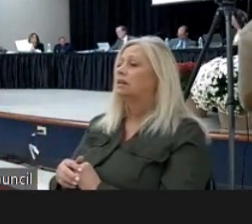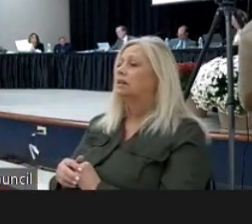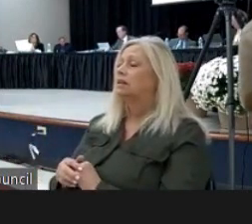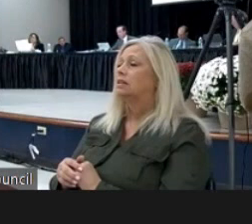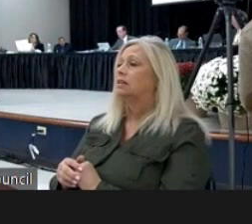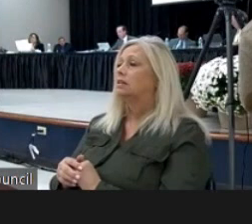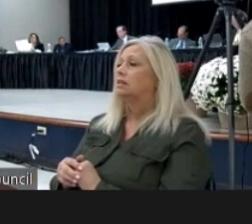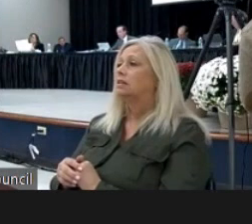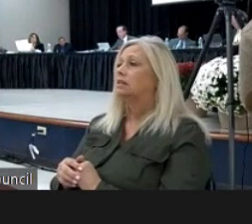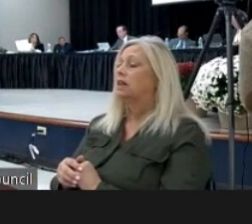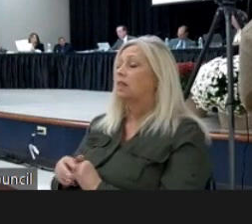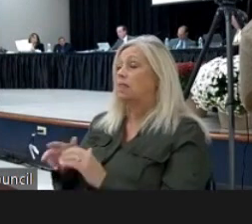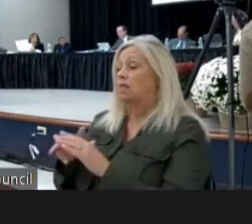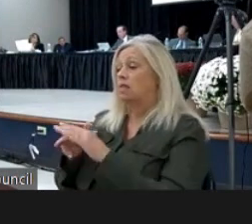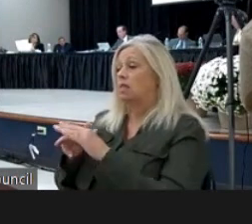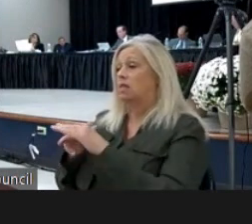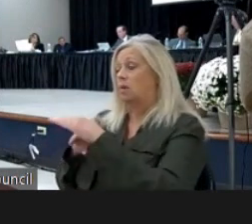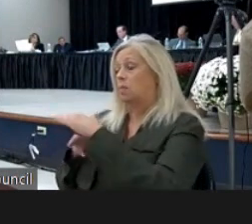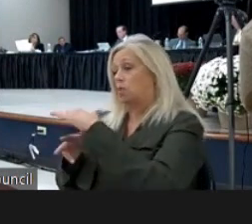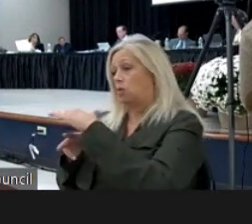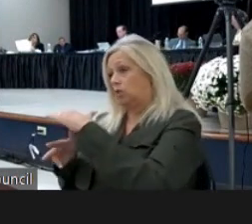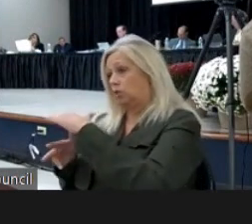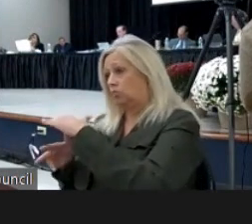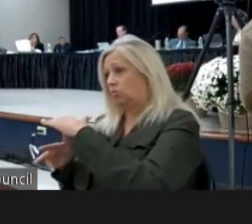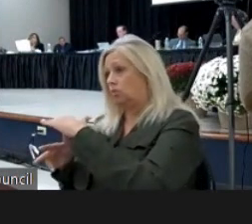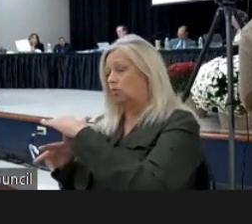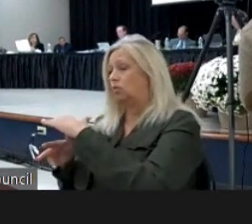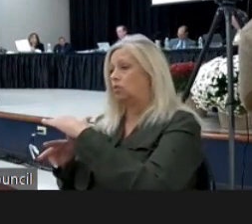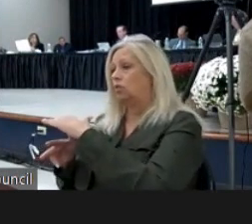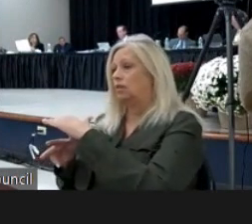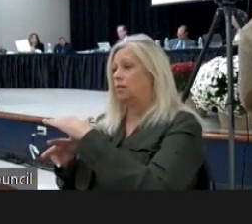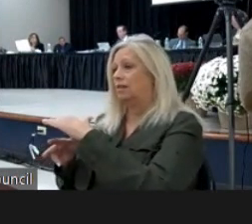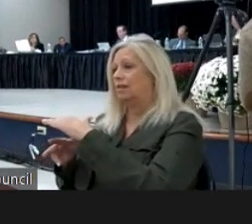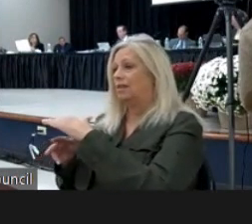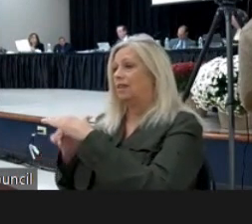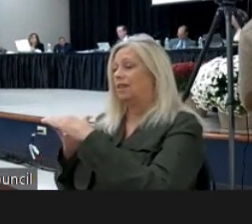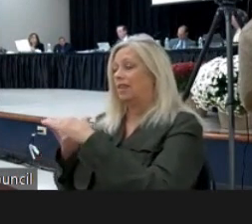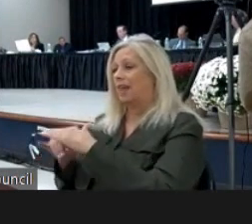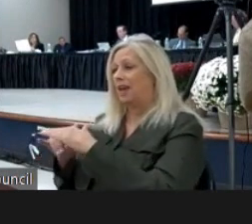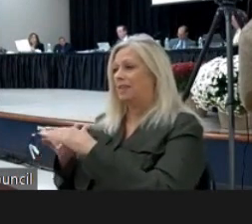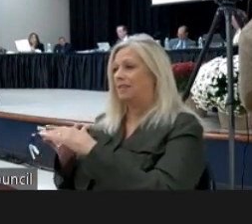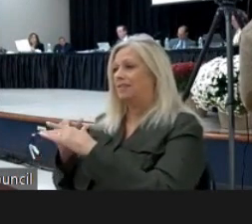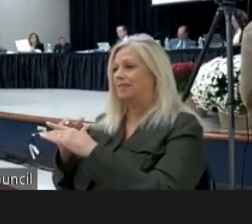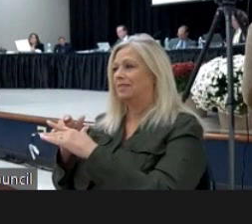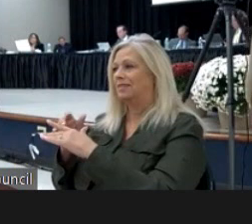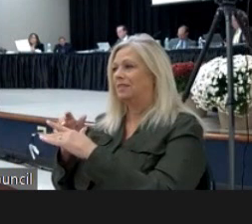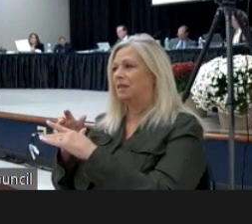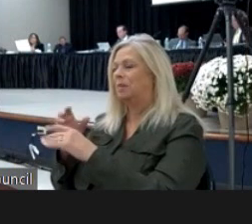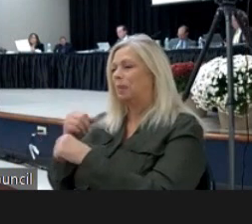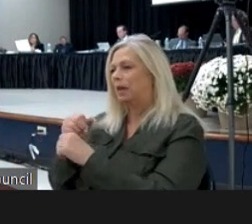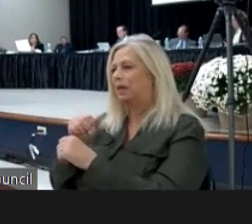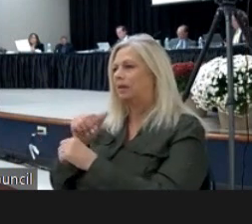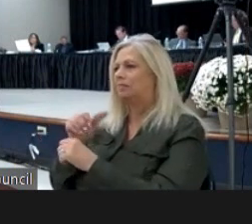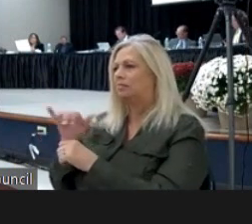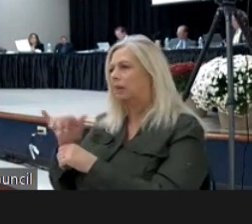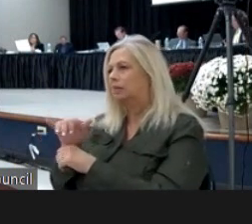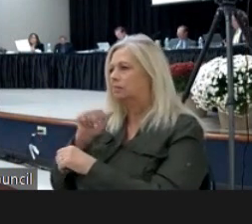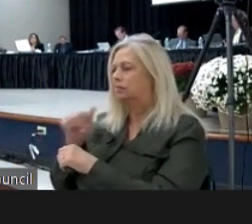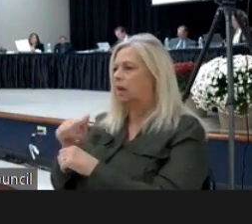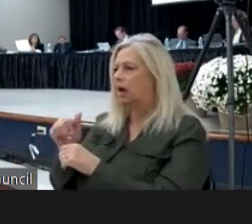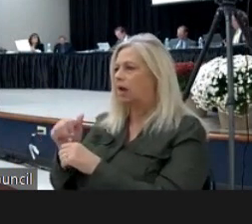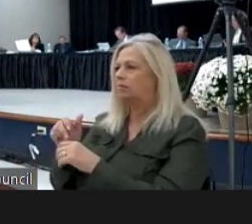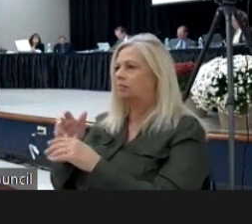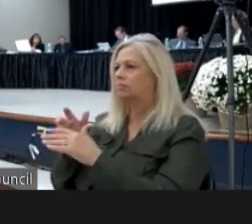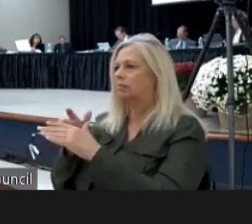parking garage, the attention for creative design for parking garage to make it not look like a parking garage. I really hope we can accomplish that.